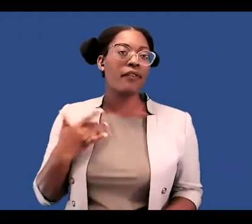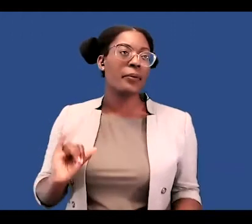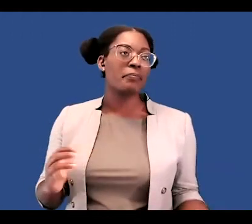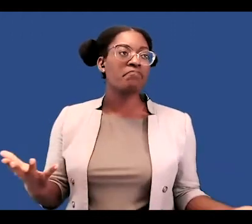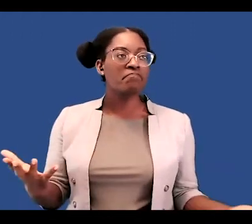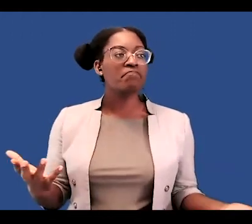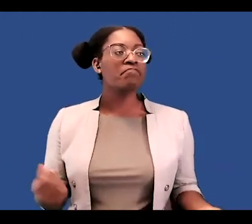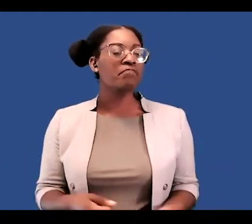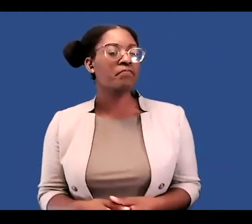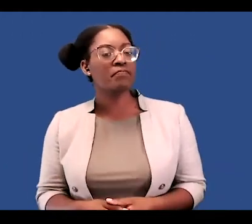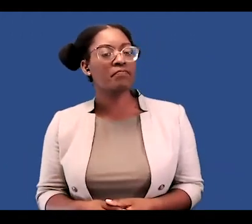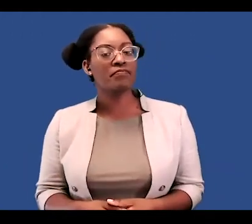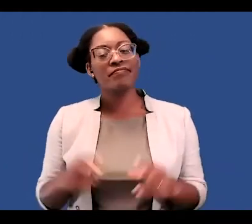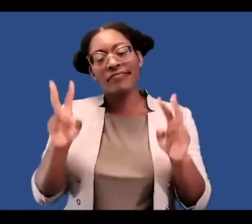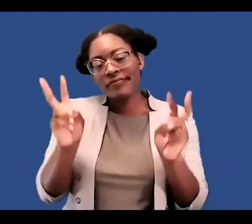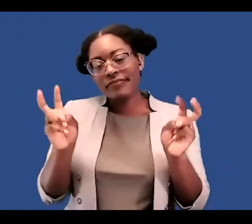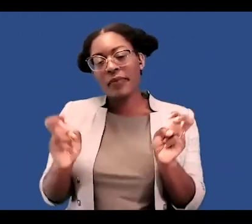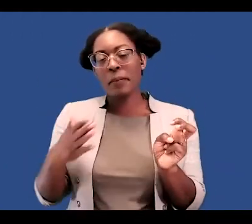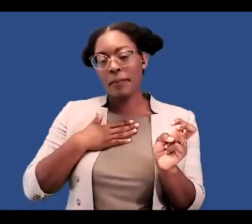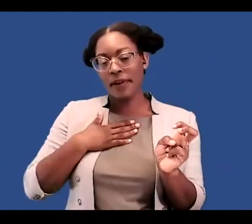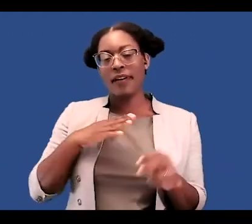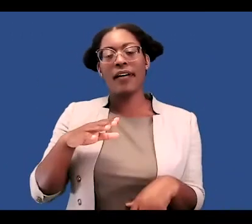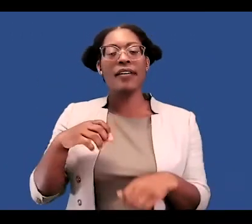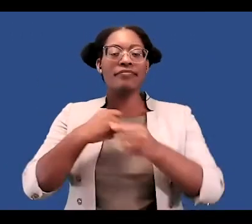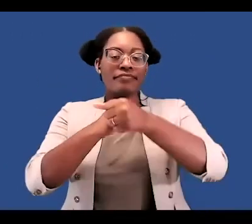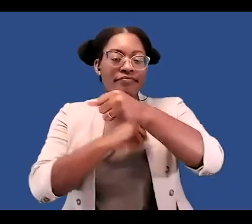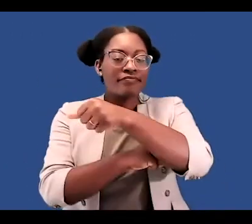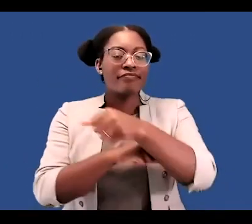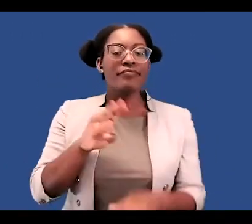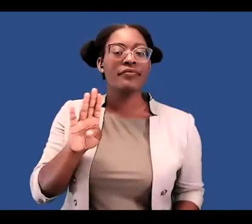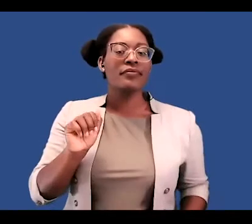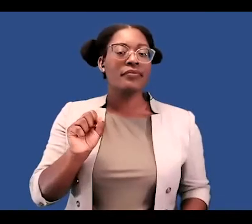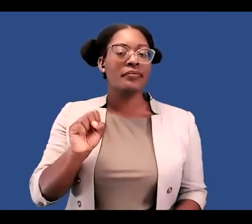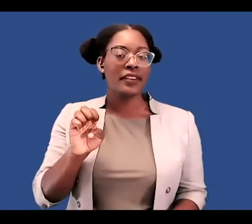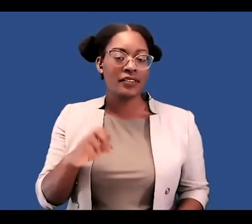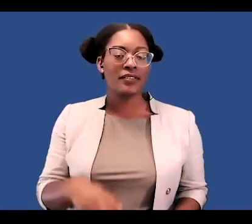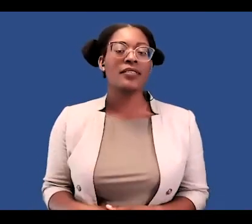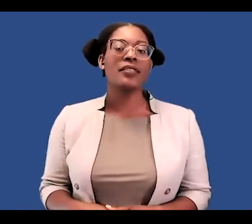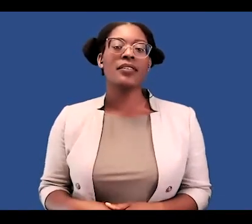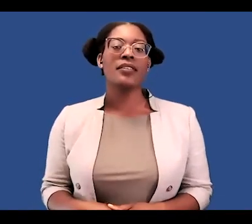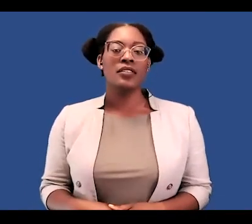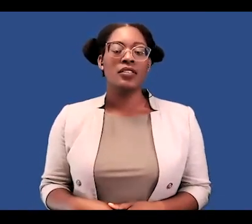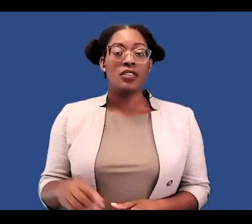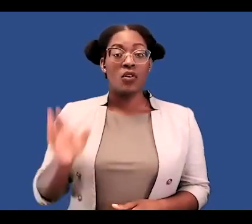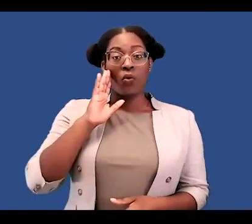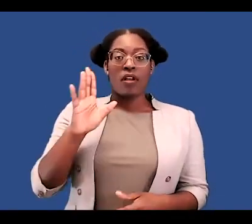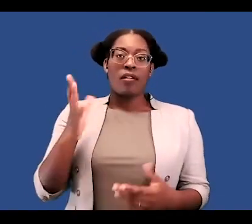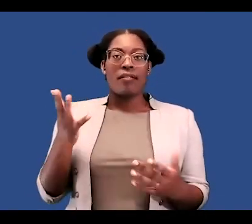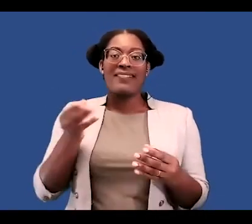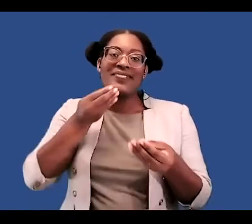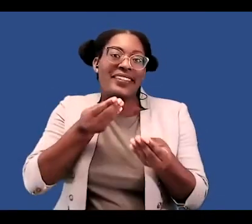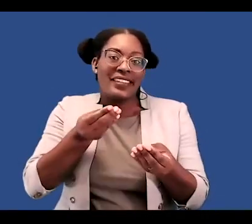is like, quote unquote, like my base. So it's gonna give everyone, it's gonna feed